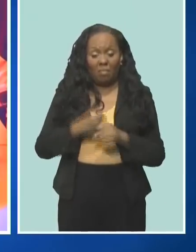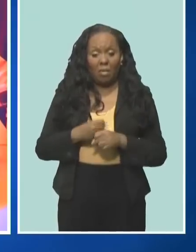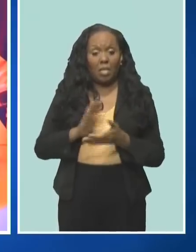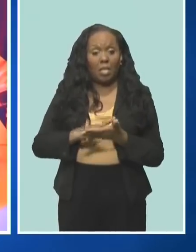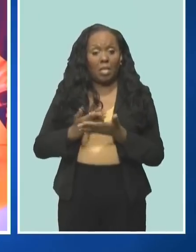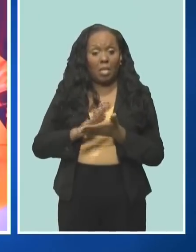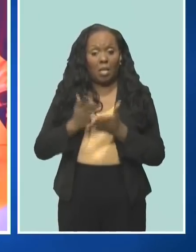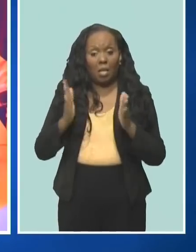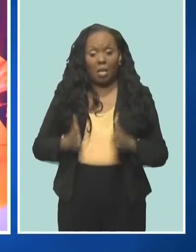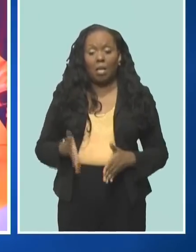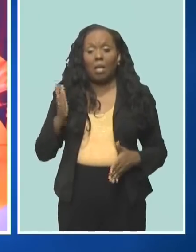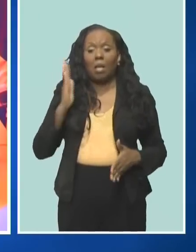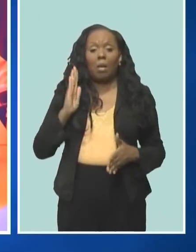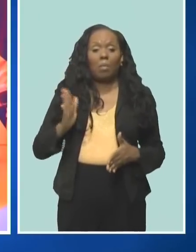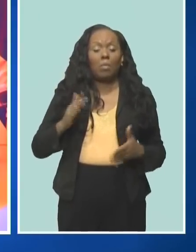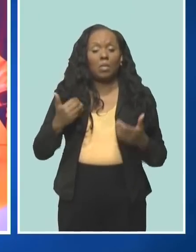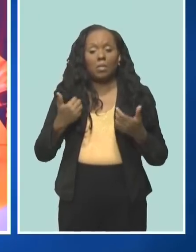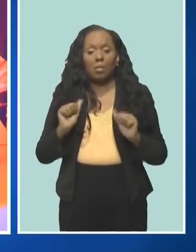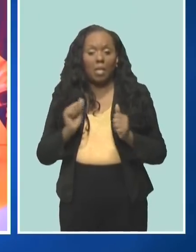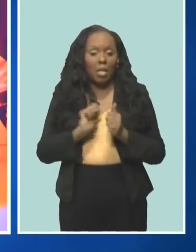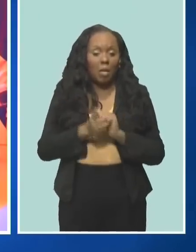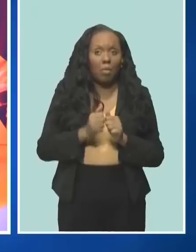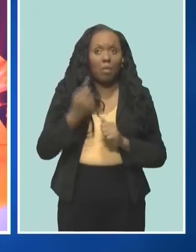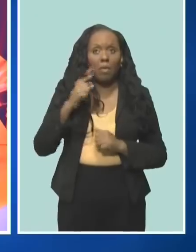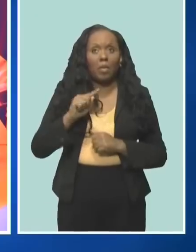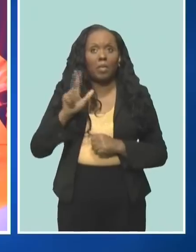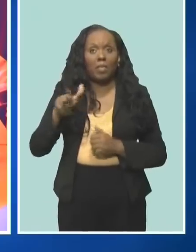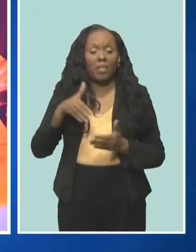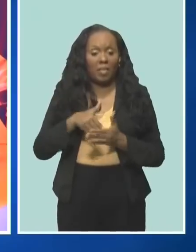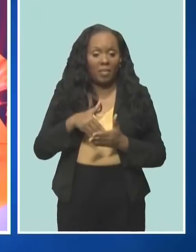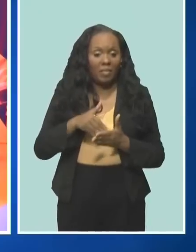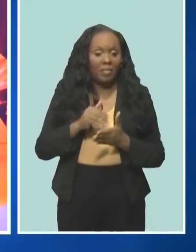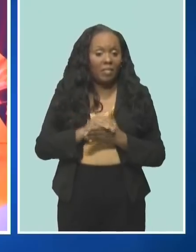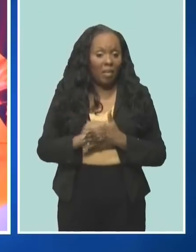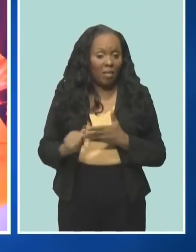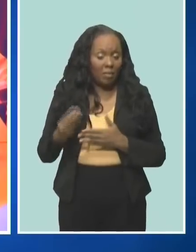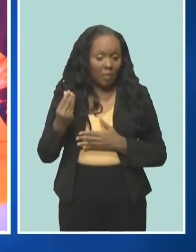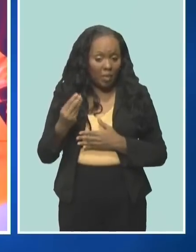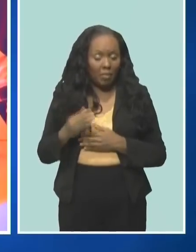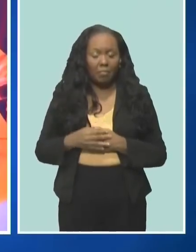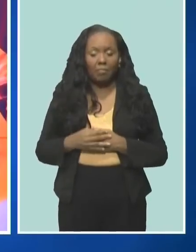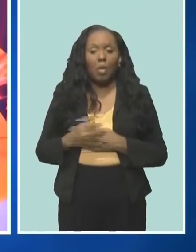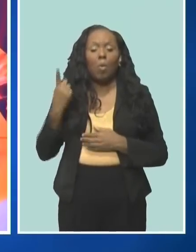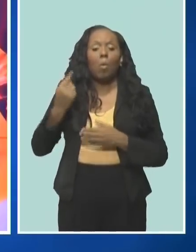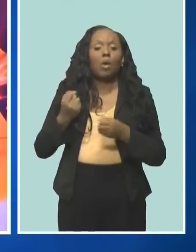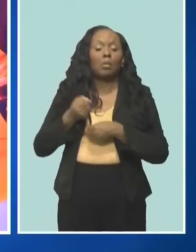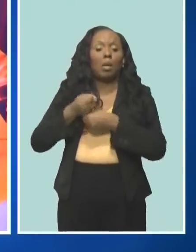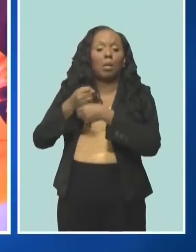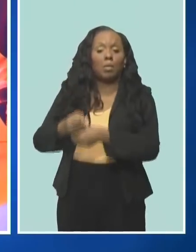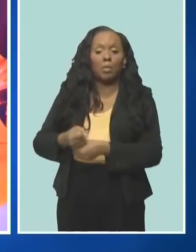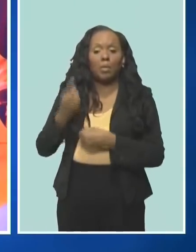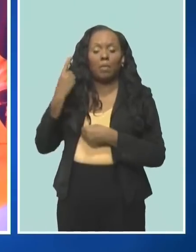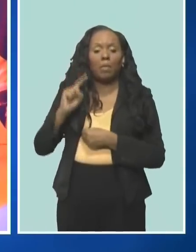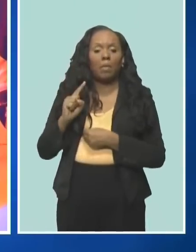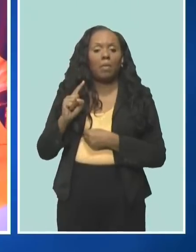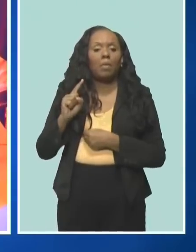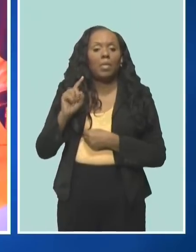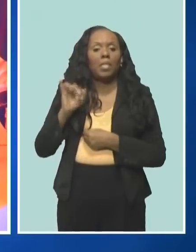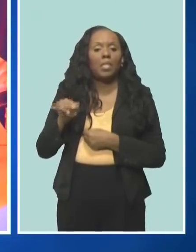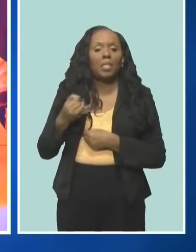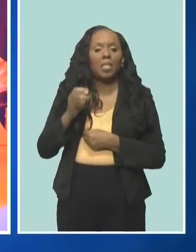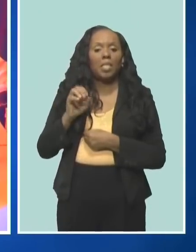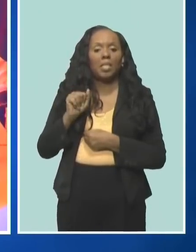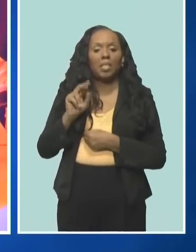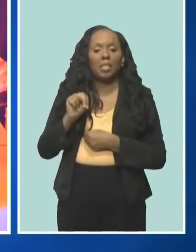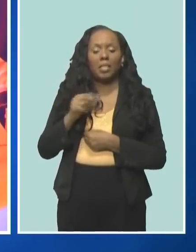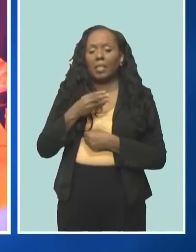grand prize of $3,000 cash, 1 scholarship to the Jean and Norma Holder Hospitality Institute, an internship to